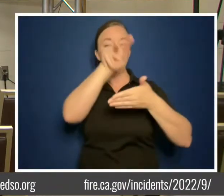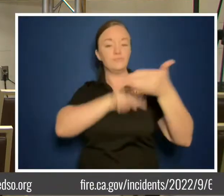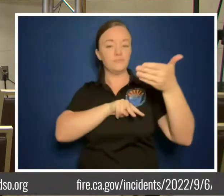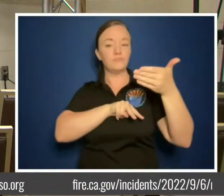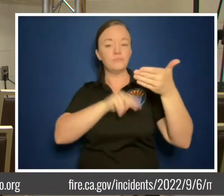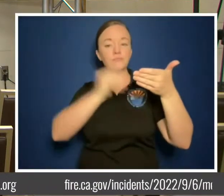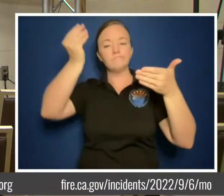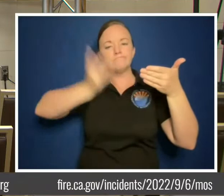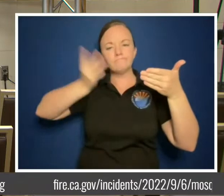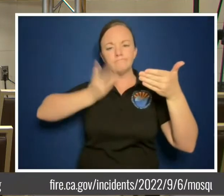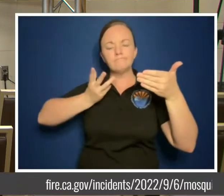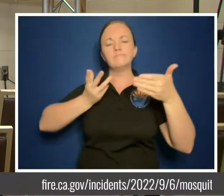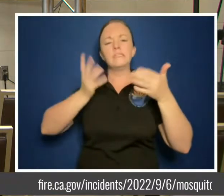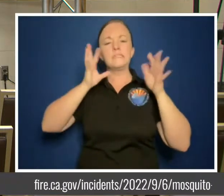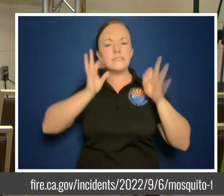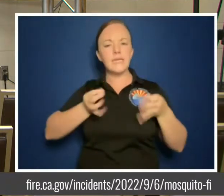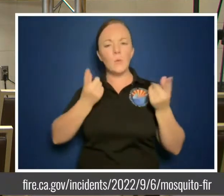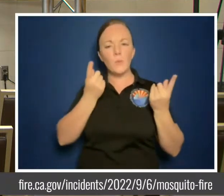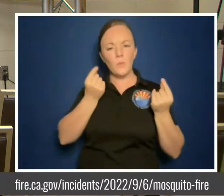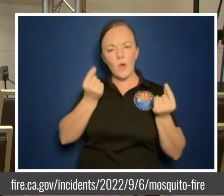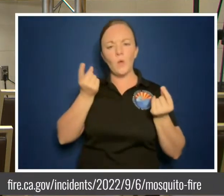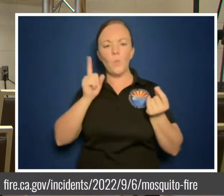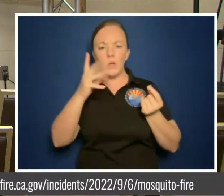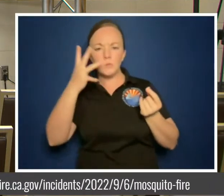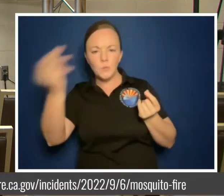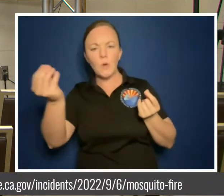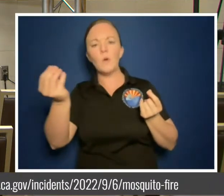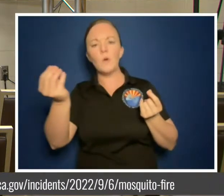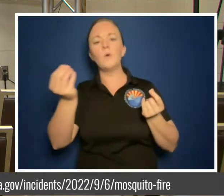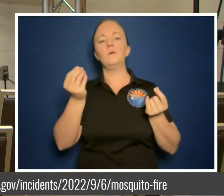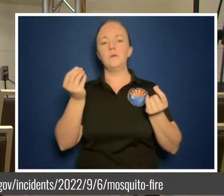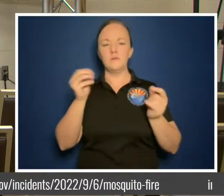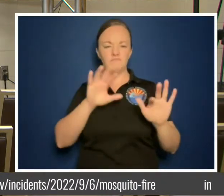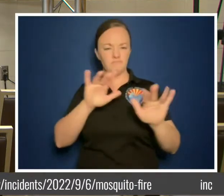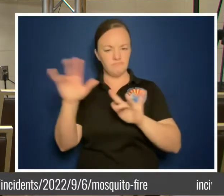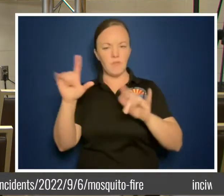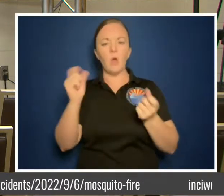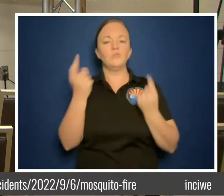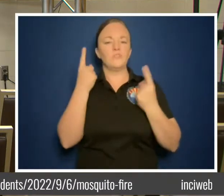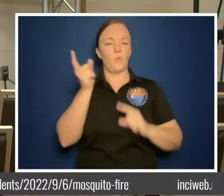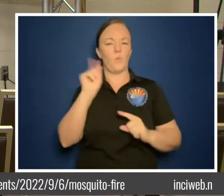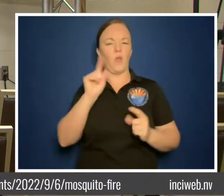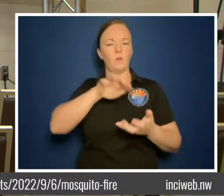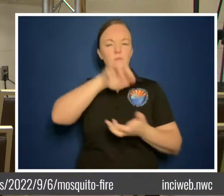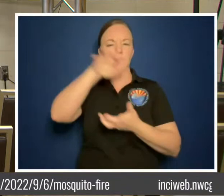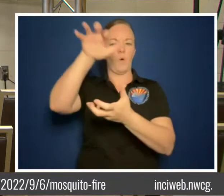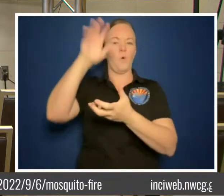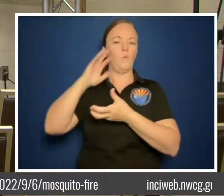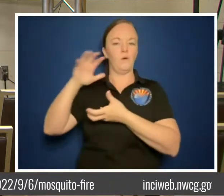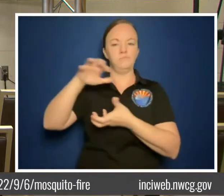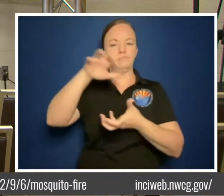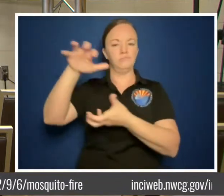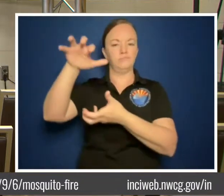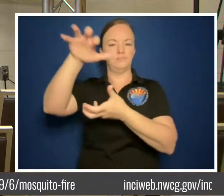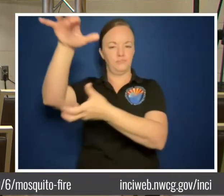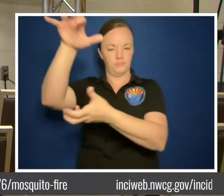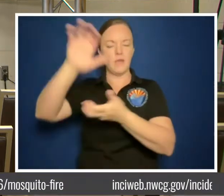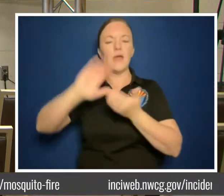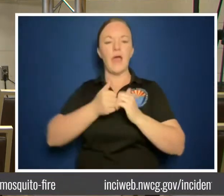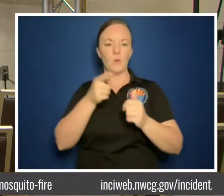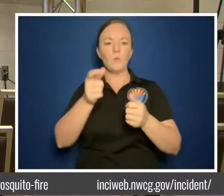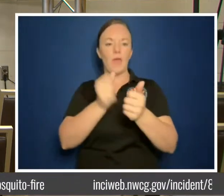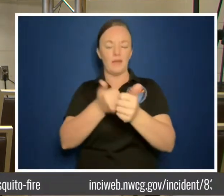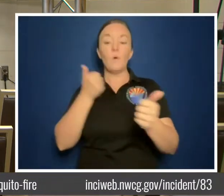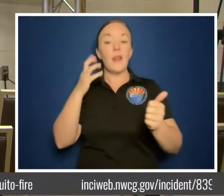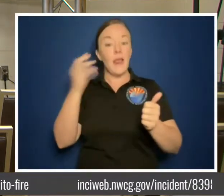to know, to plan your day and to understand where the smoke is going to be and how you might avoid it and how bad the smoke